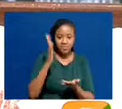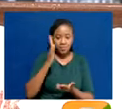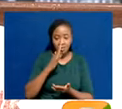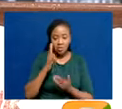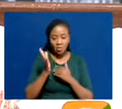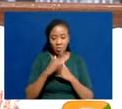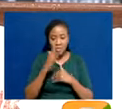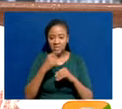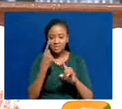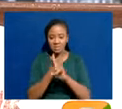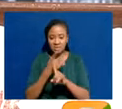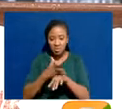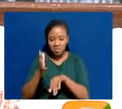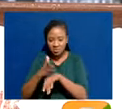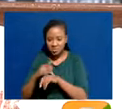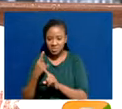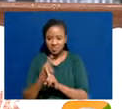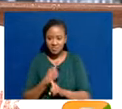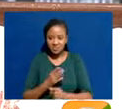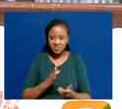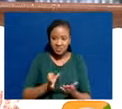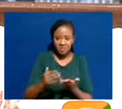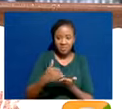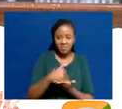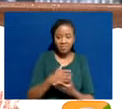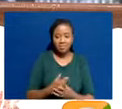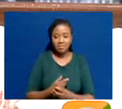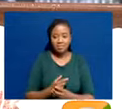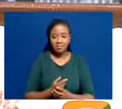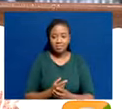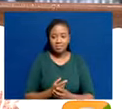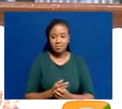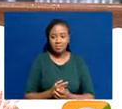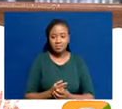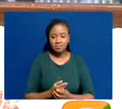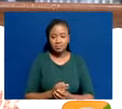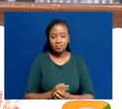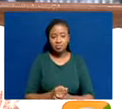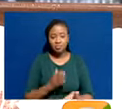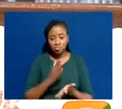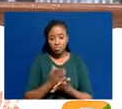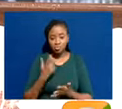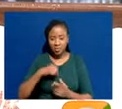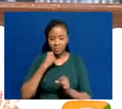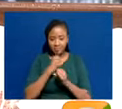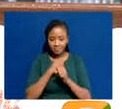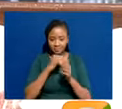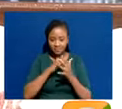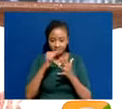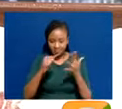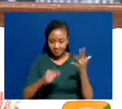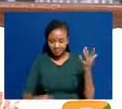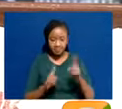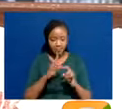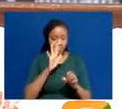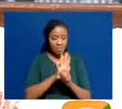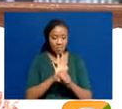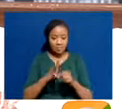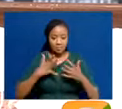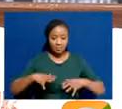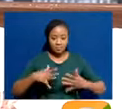45 megawatt project in Dandora. Oh. Yeah? But even as we do that, many of us, and I was talking to my friends in a